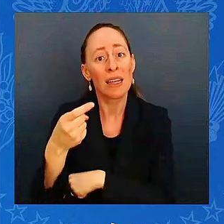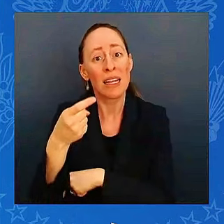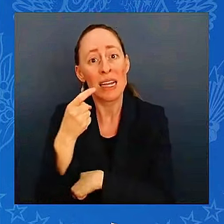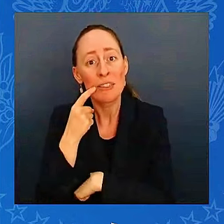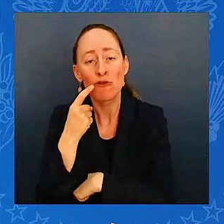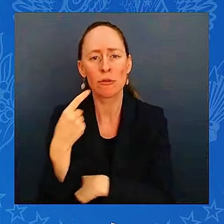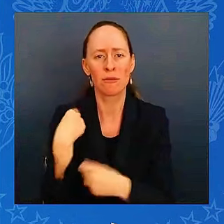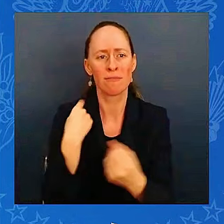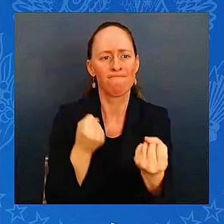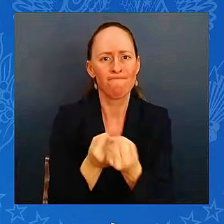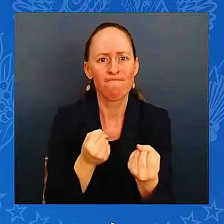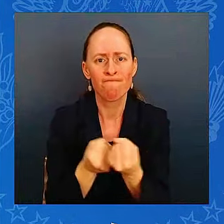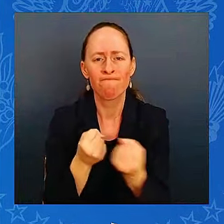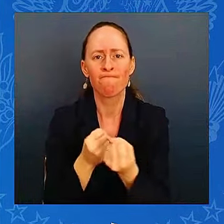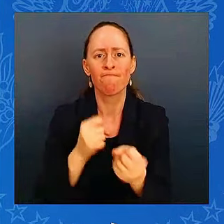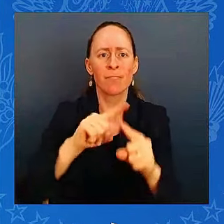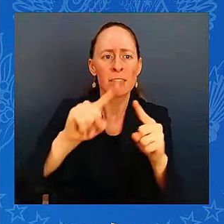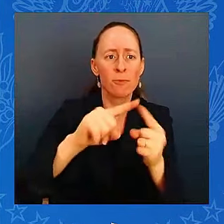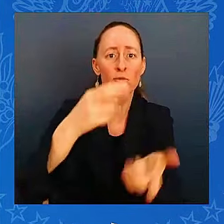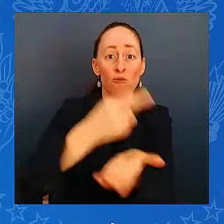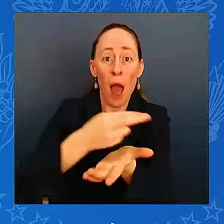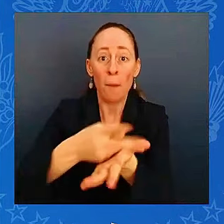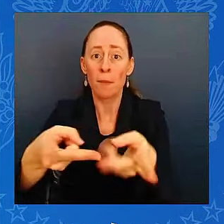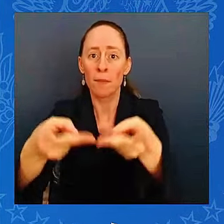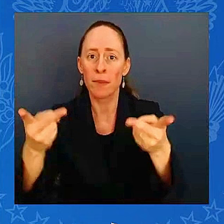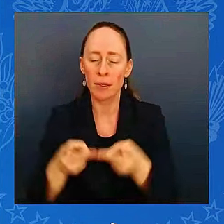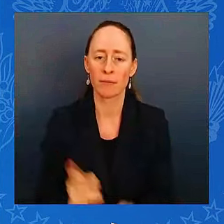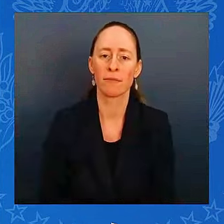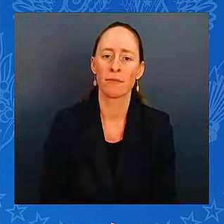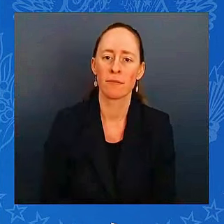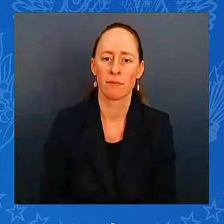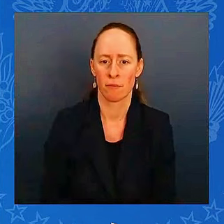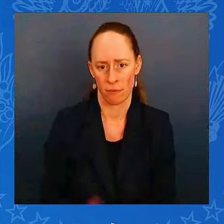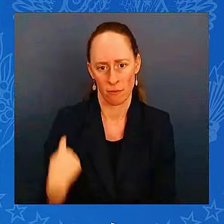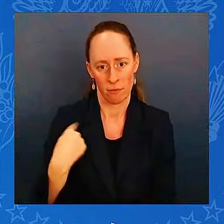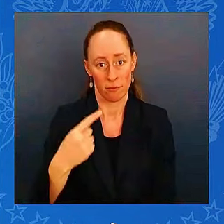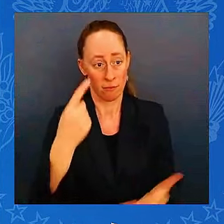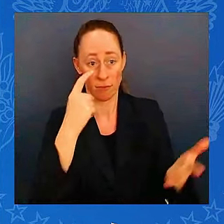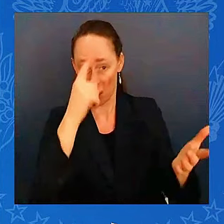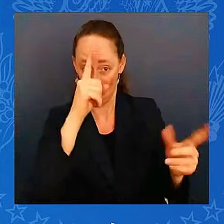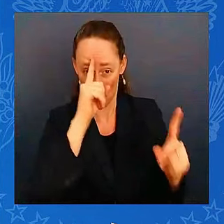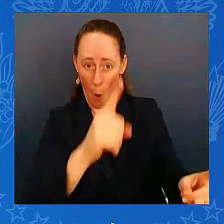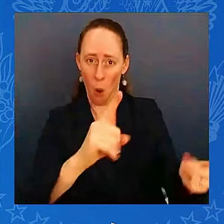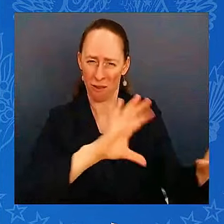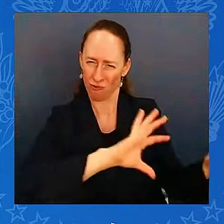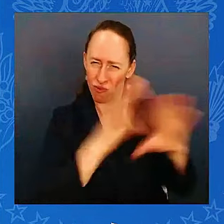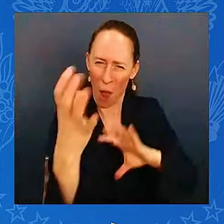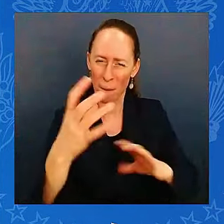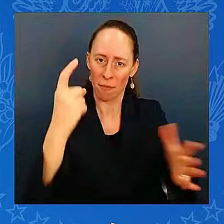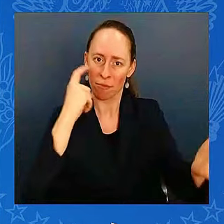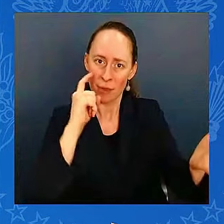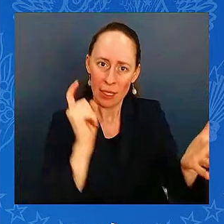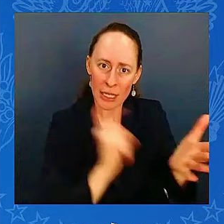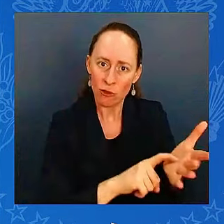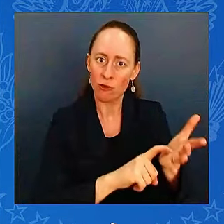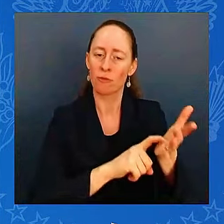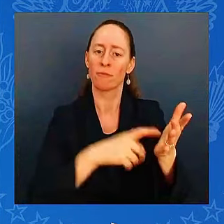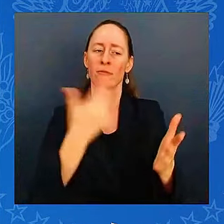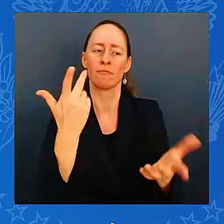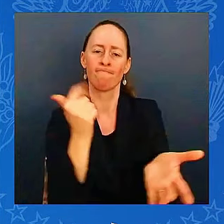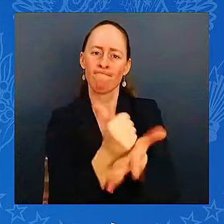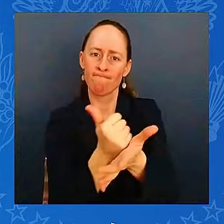disrupt, detect, prevent, and treat. Together, we're making it clear, Enough is enough is